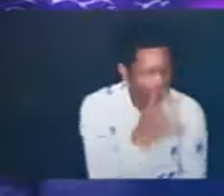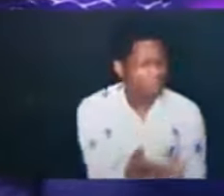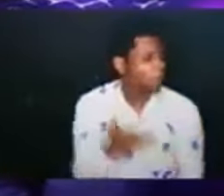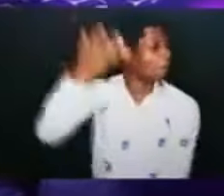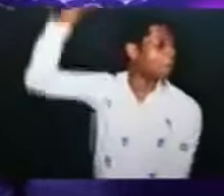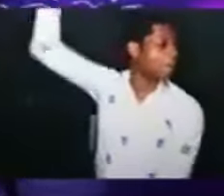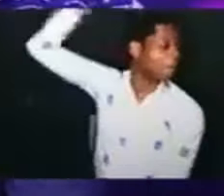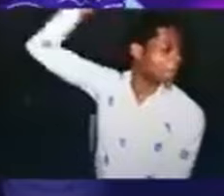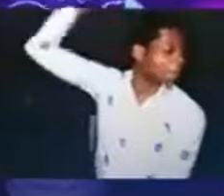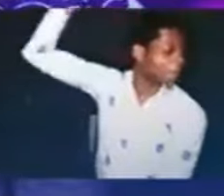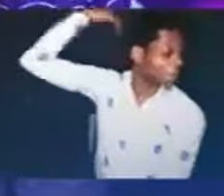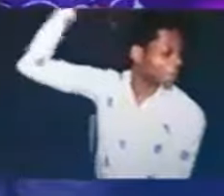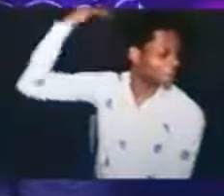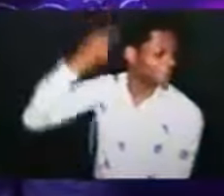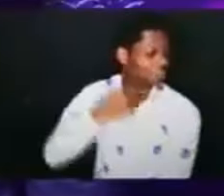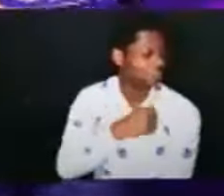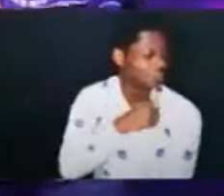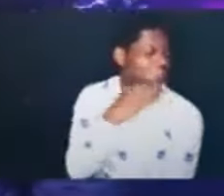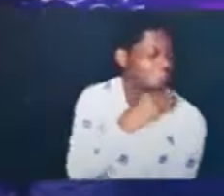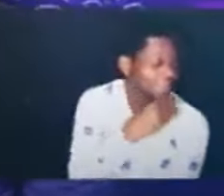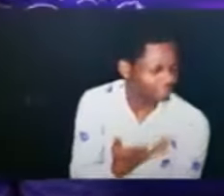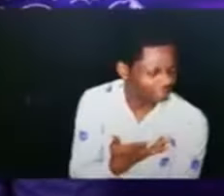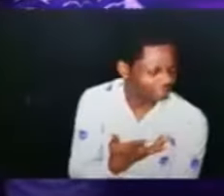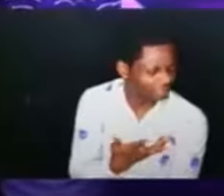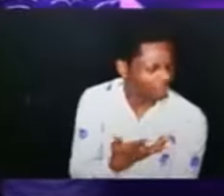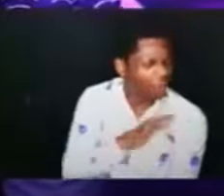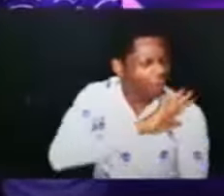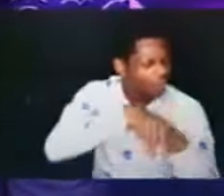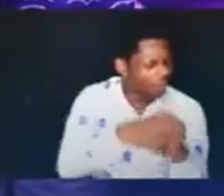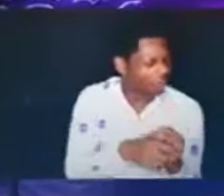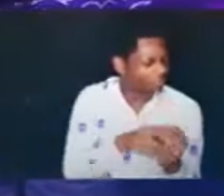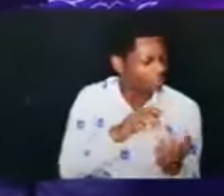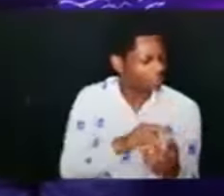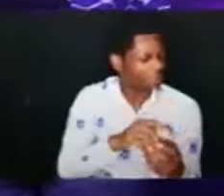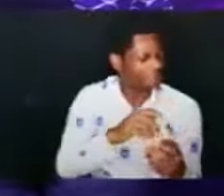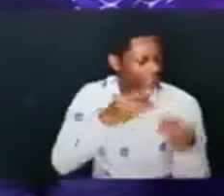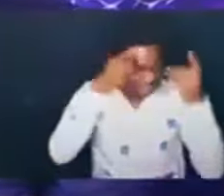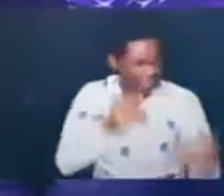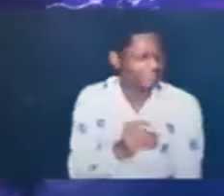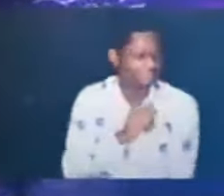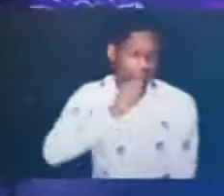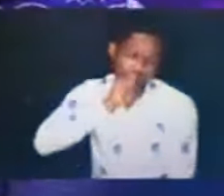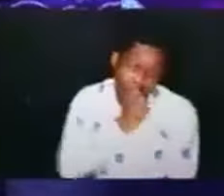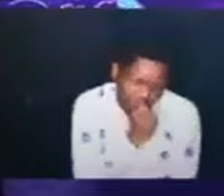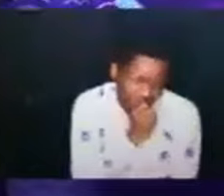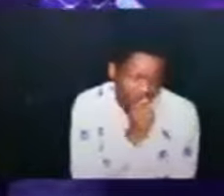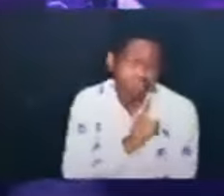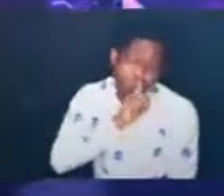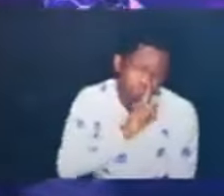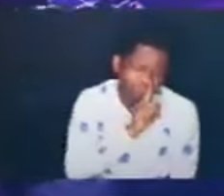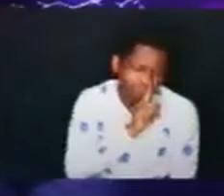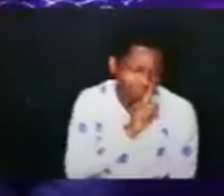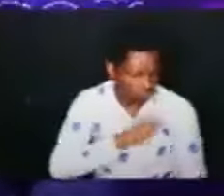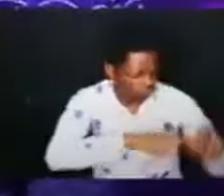in 1990 is not true. Now, they stood by it, such wicked people.